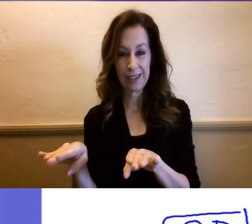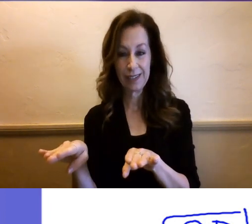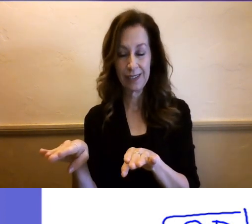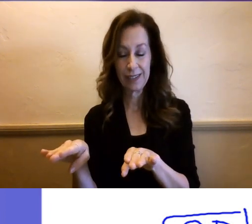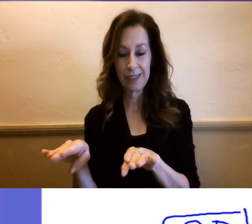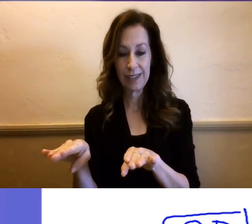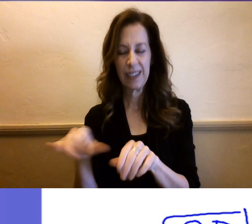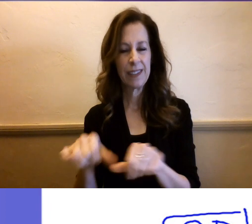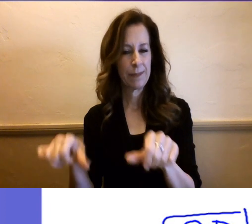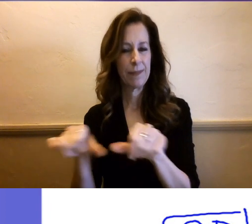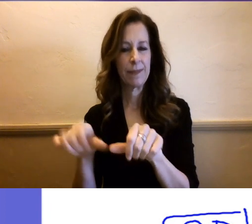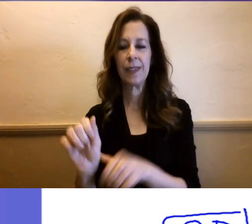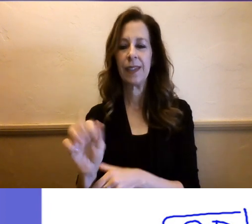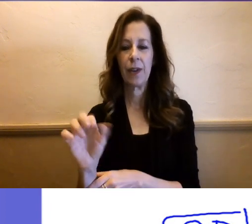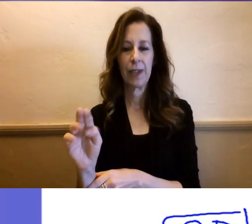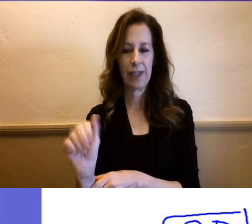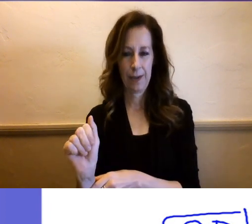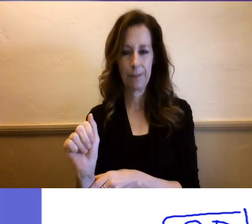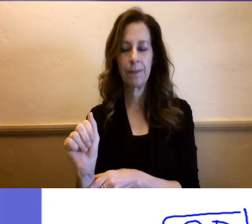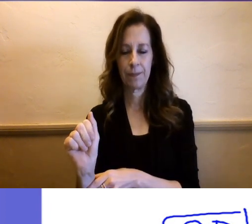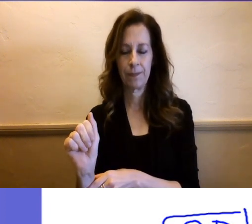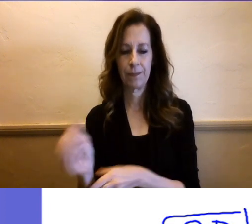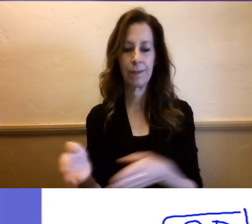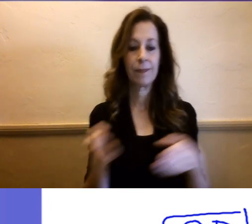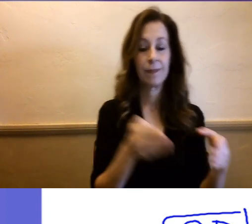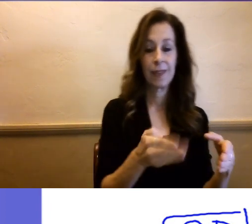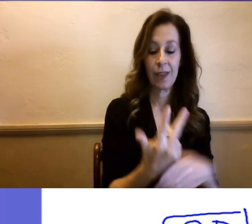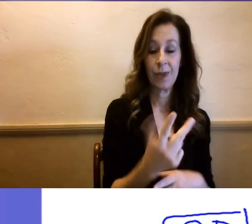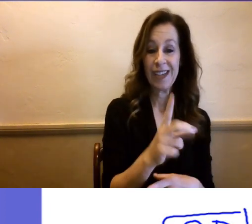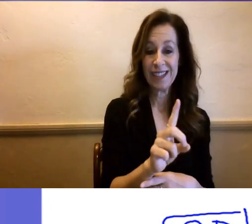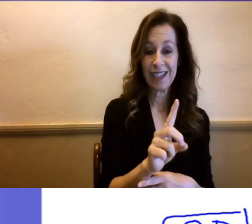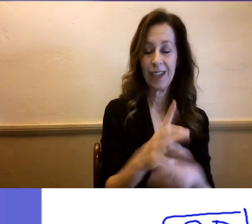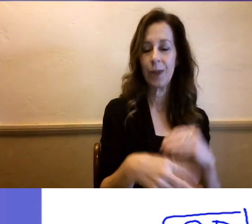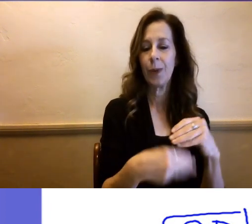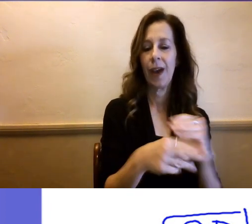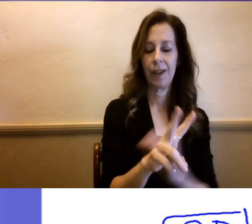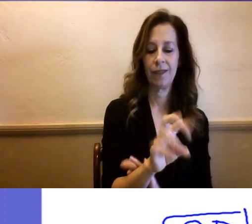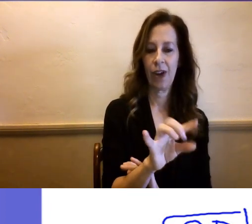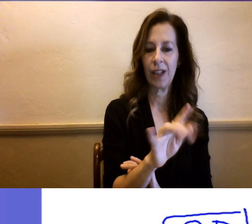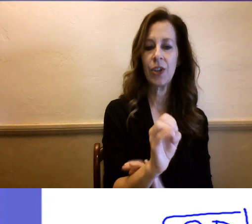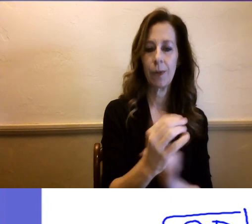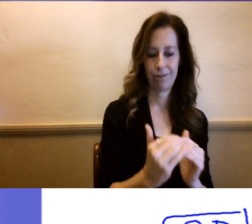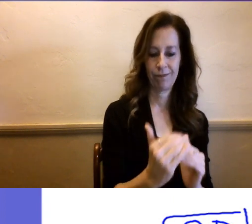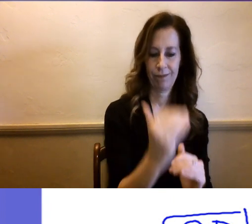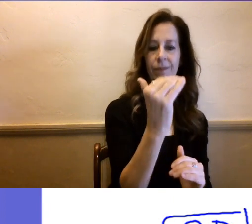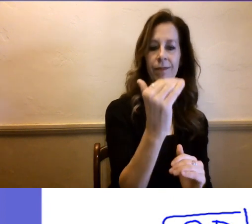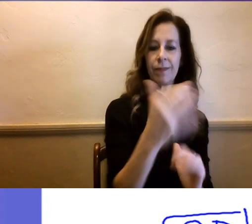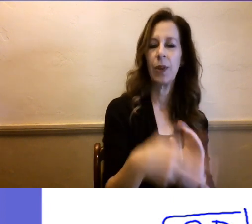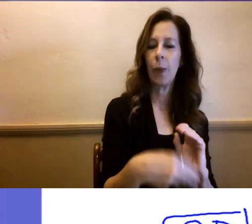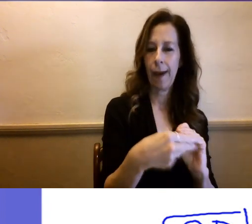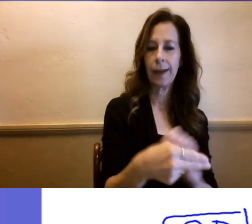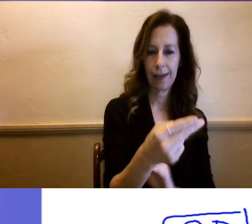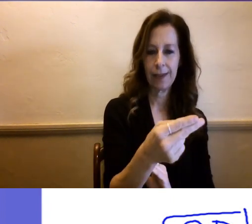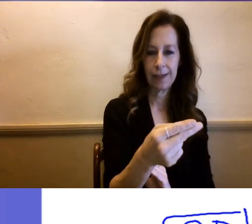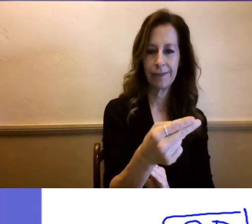talking about area. So when it's in its 3D form, or when it's 3D, it has volume. Since you add the height to